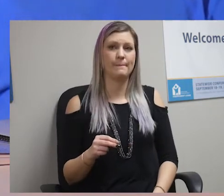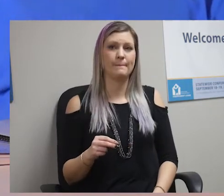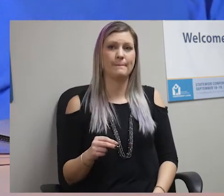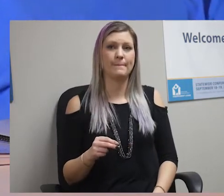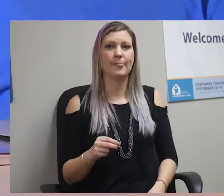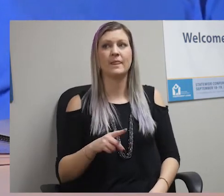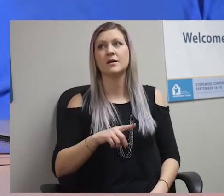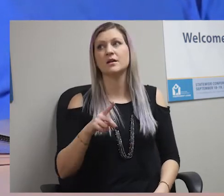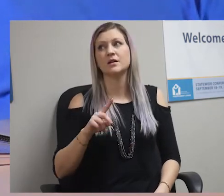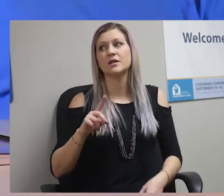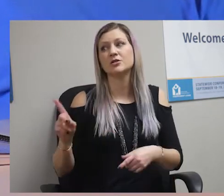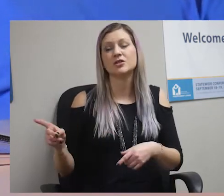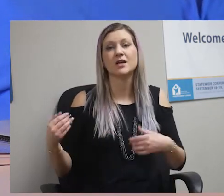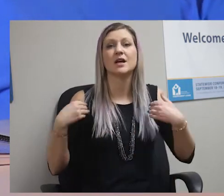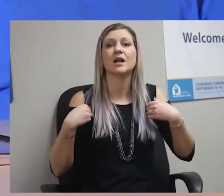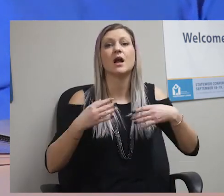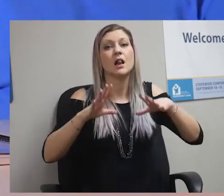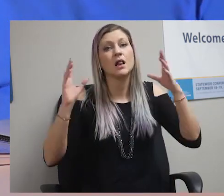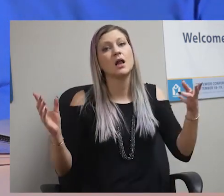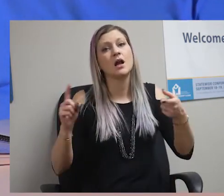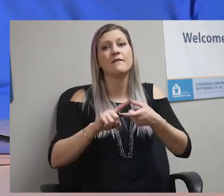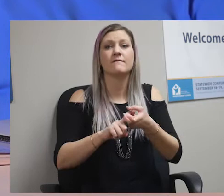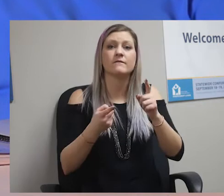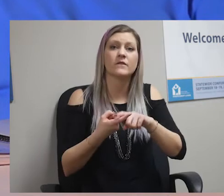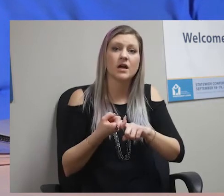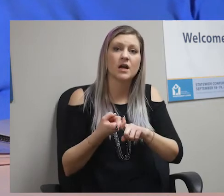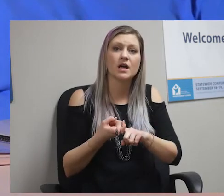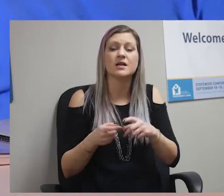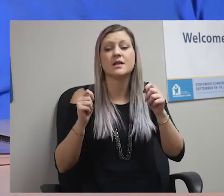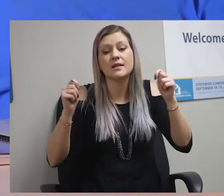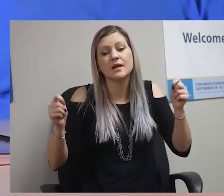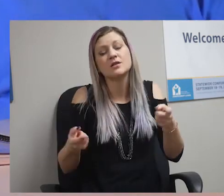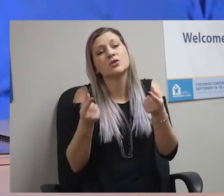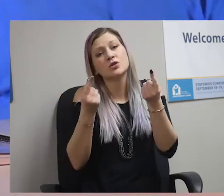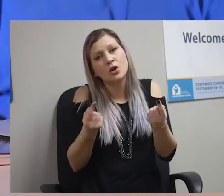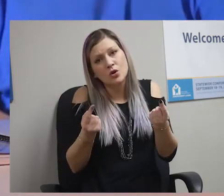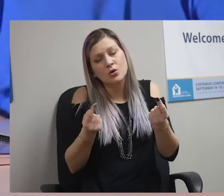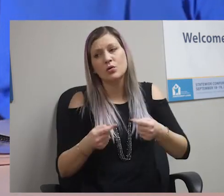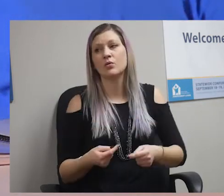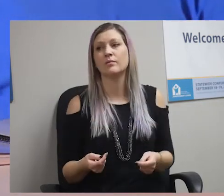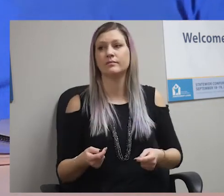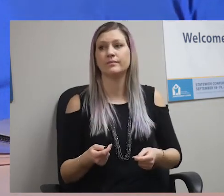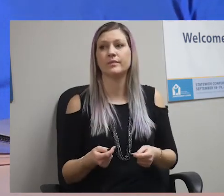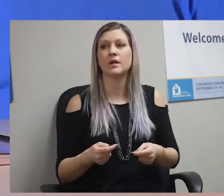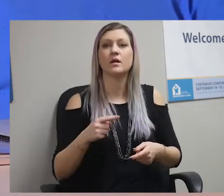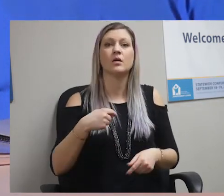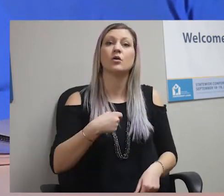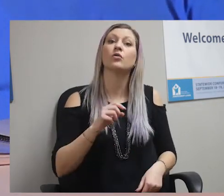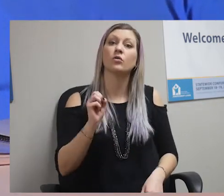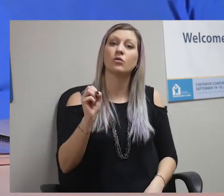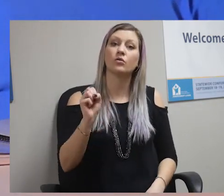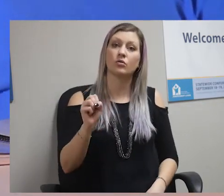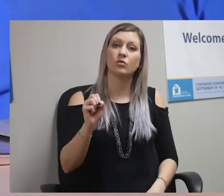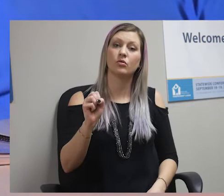so many friends with and so much to do down there. Well, it seems every time I went down, which was on Sunday afternoons, the